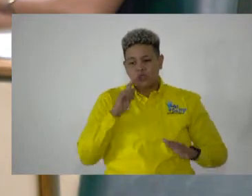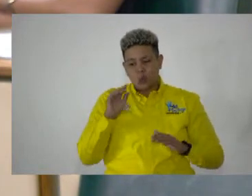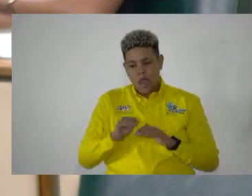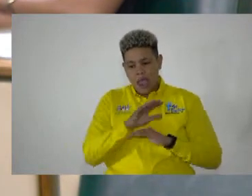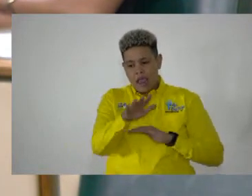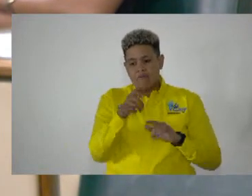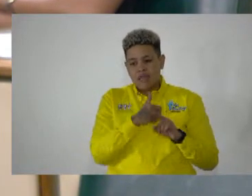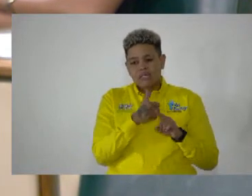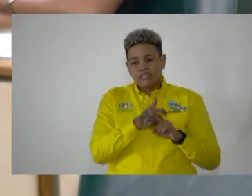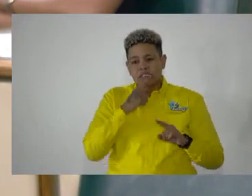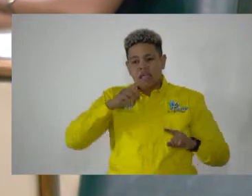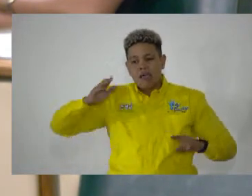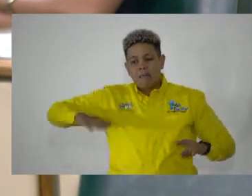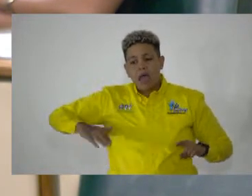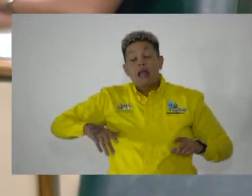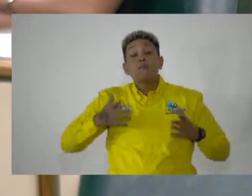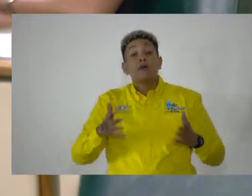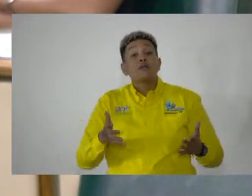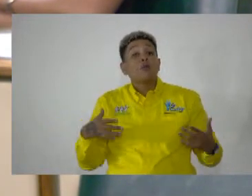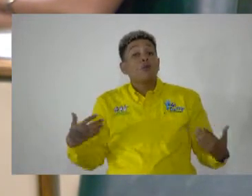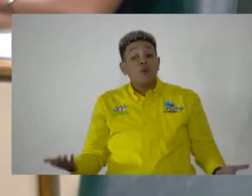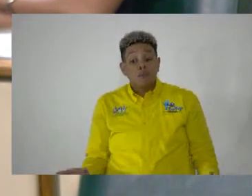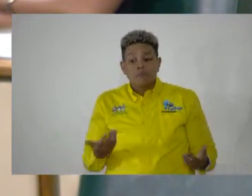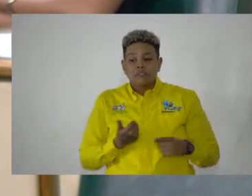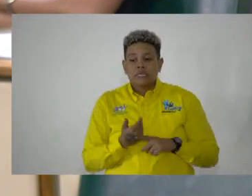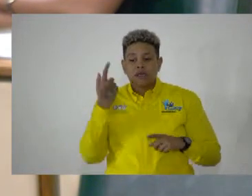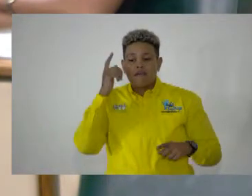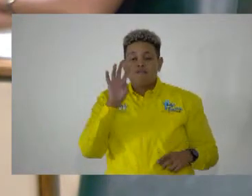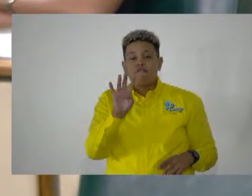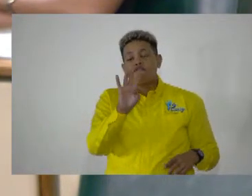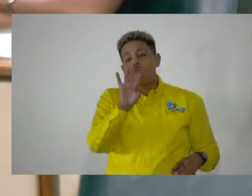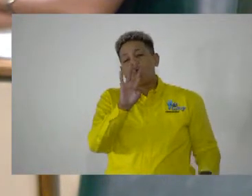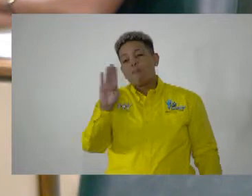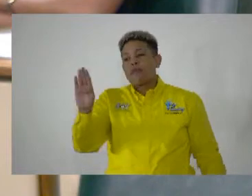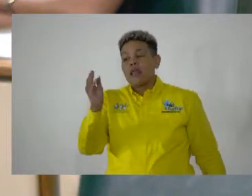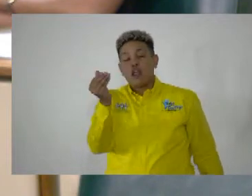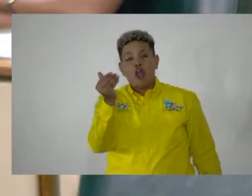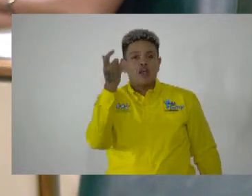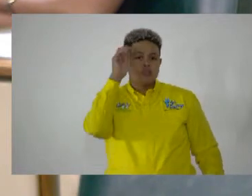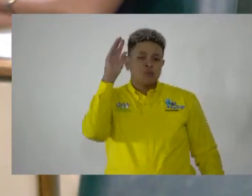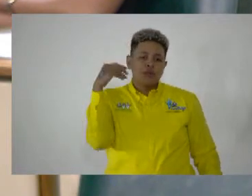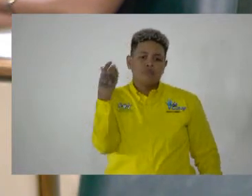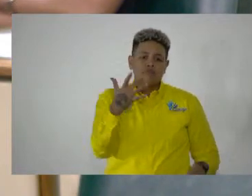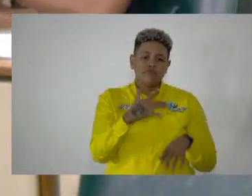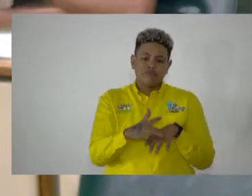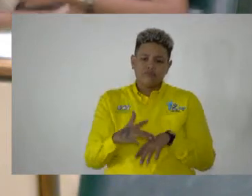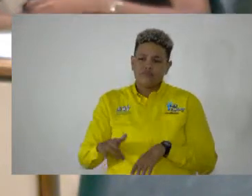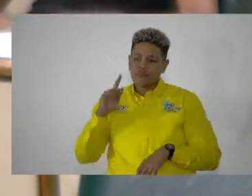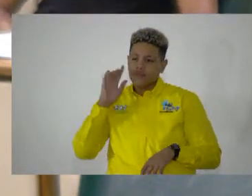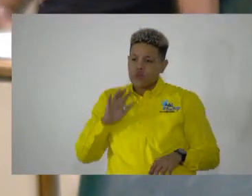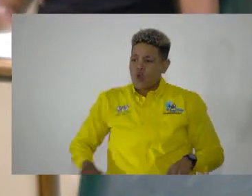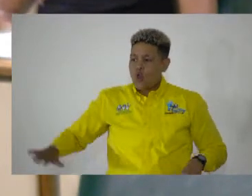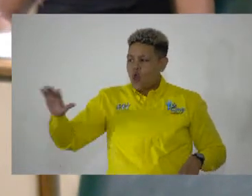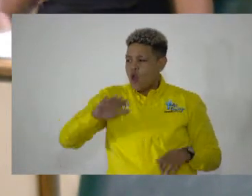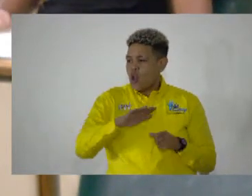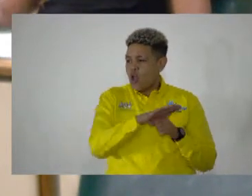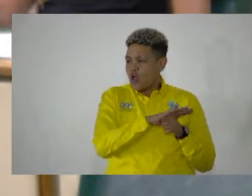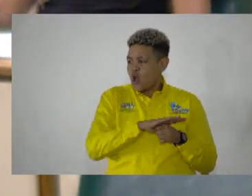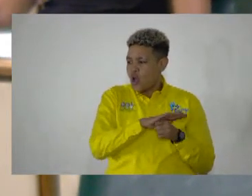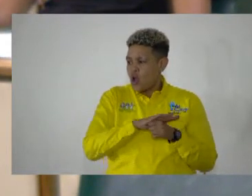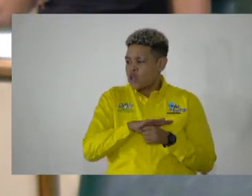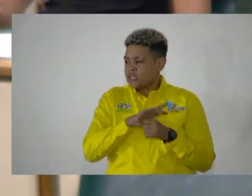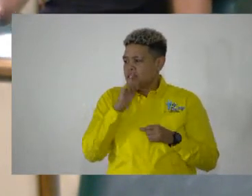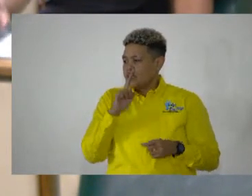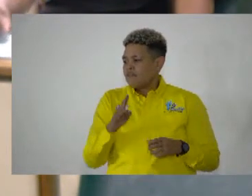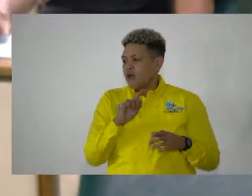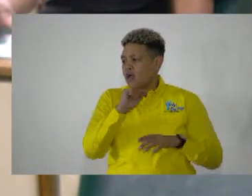advise the House that $4 million will be made available to all constituencies for